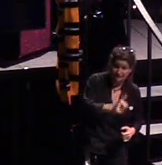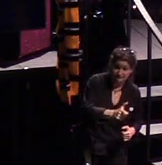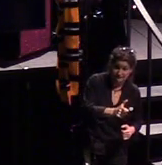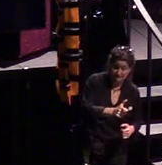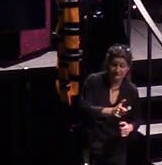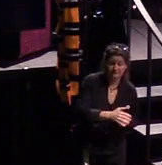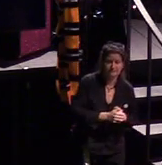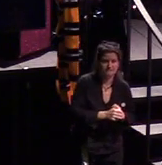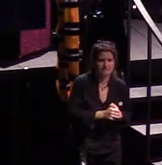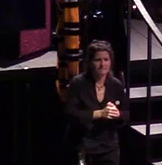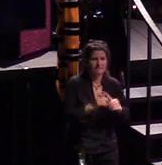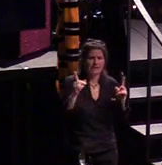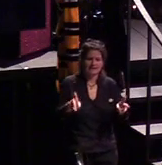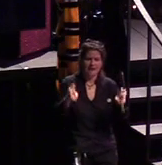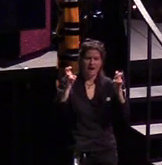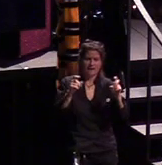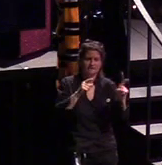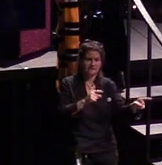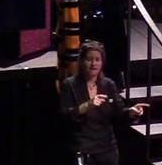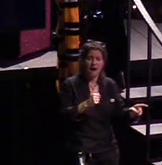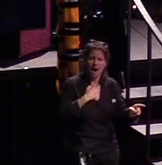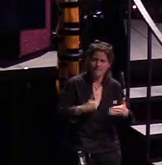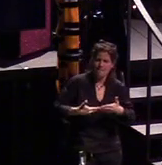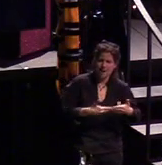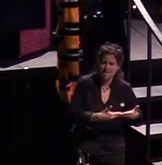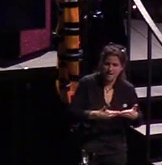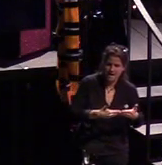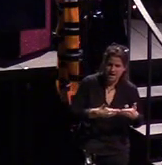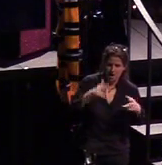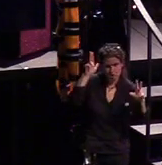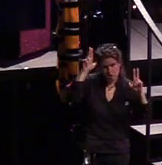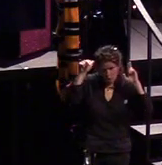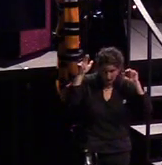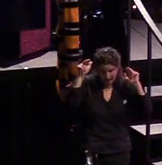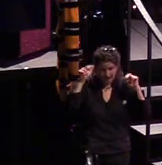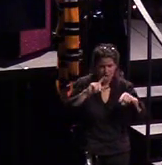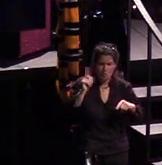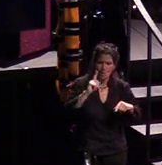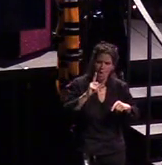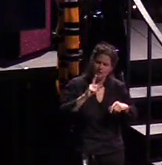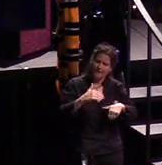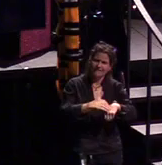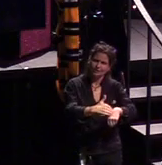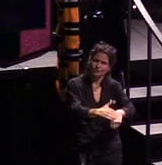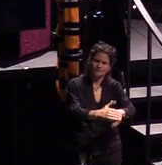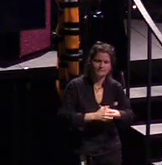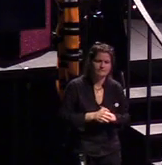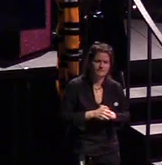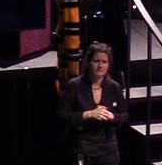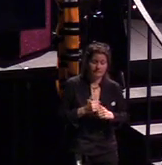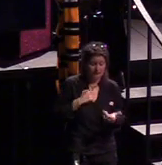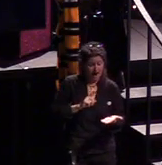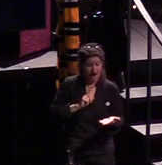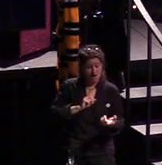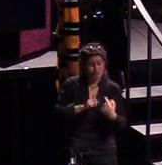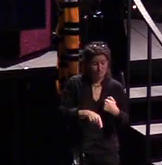I'm a baby donkey what an affliction biscuit I responded by saying it